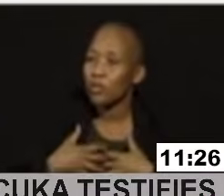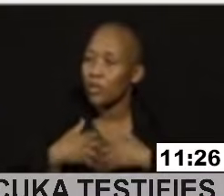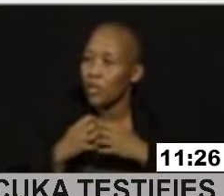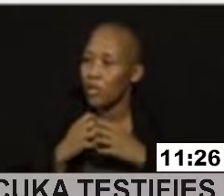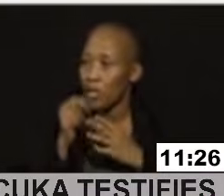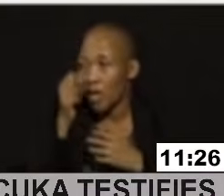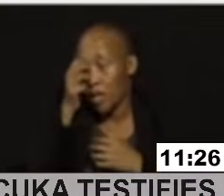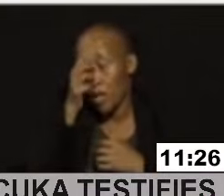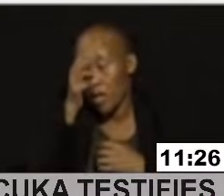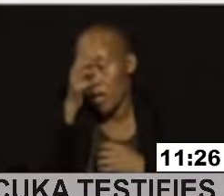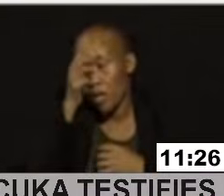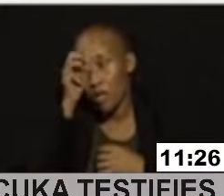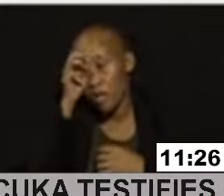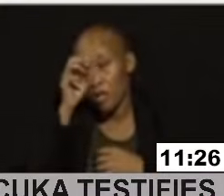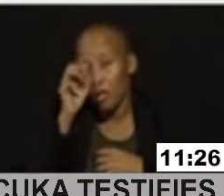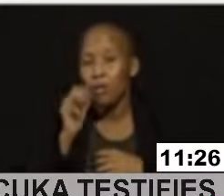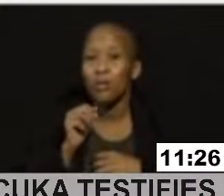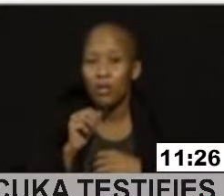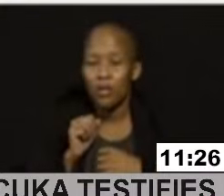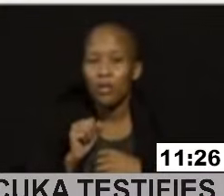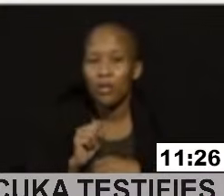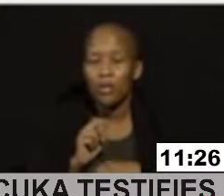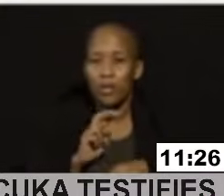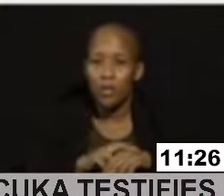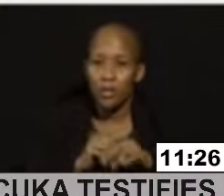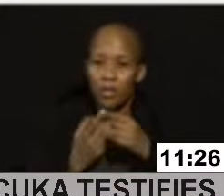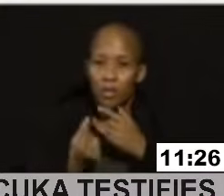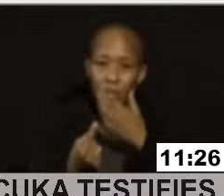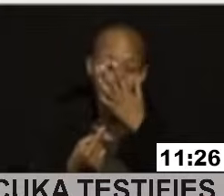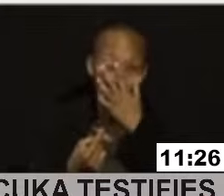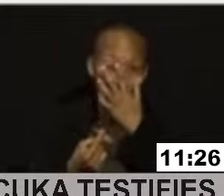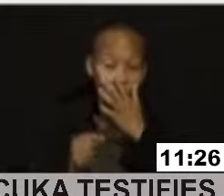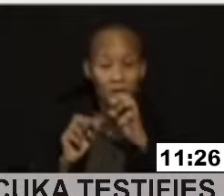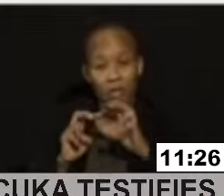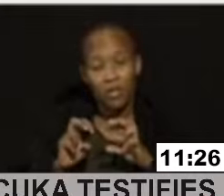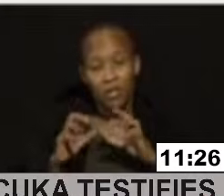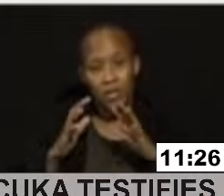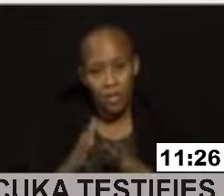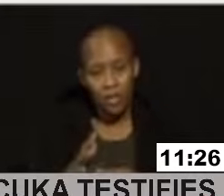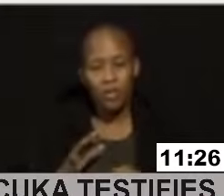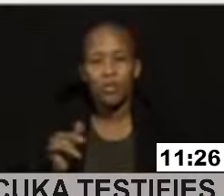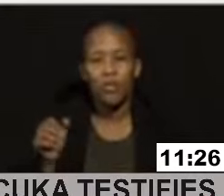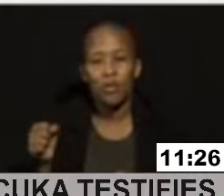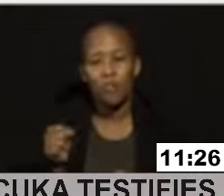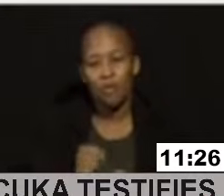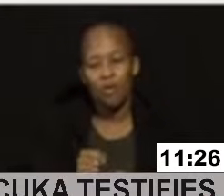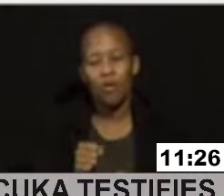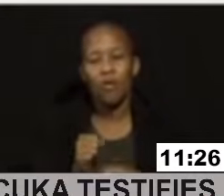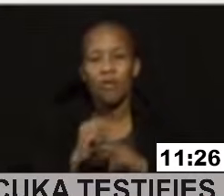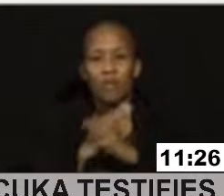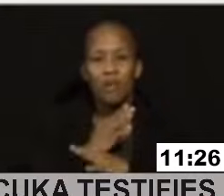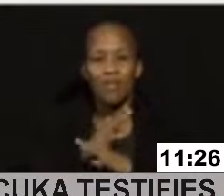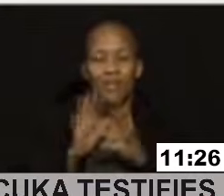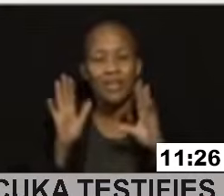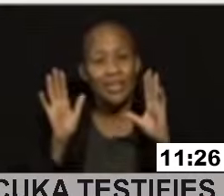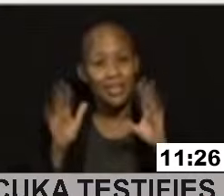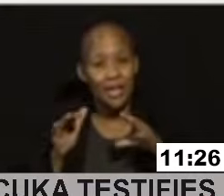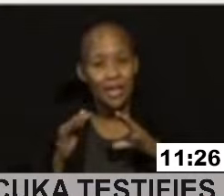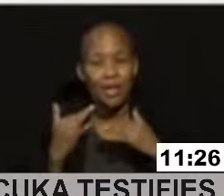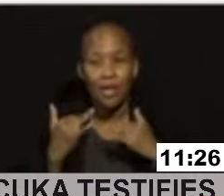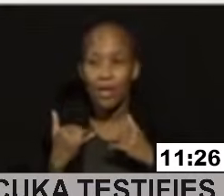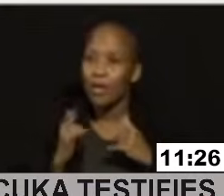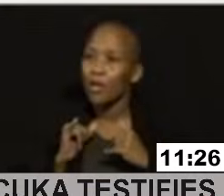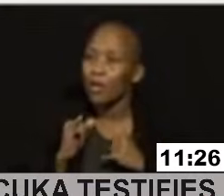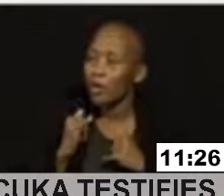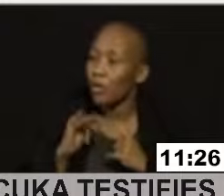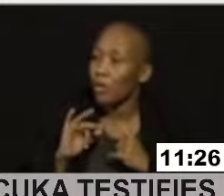And also had to employ investigators from the private sector. And I had to use the Business Against Crime for us to be able to